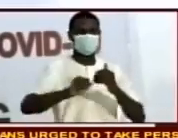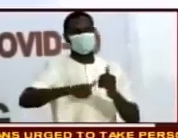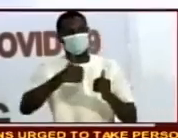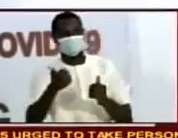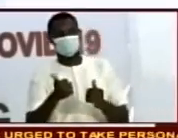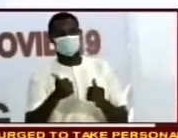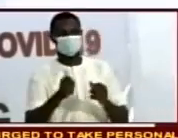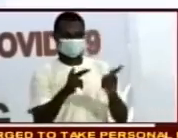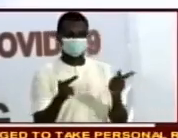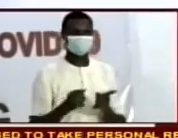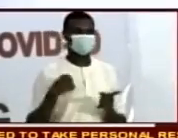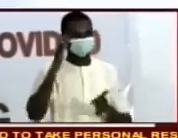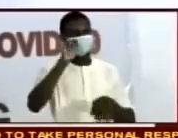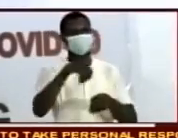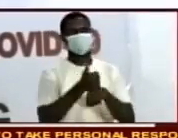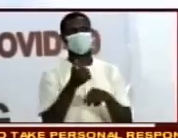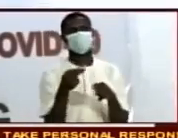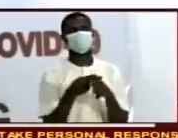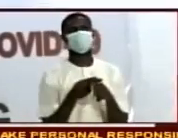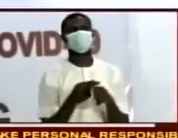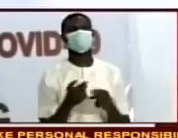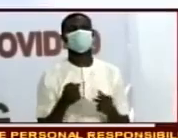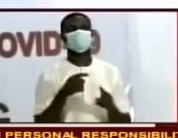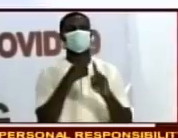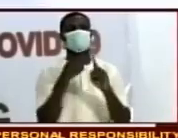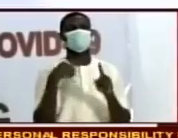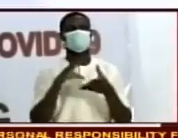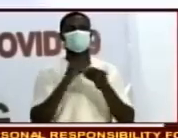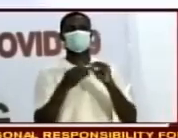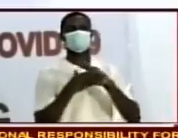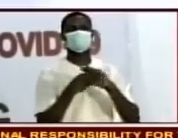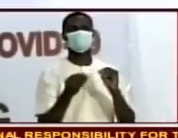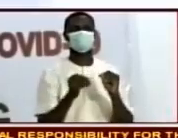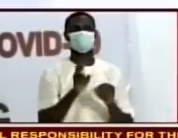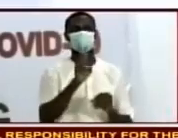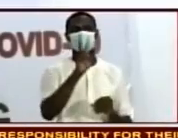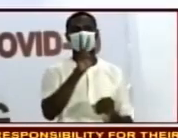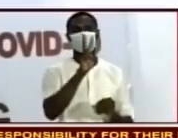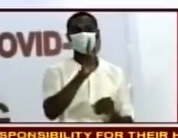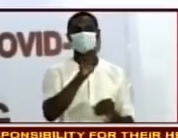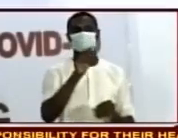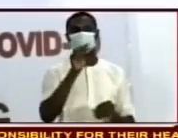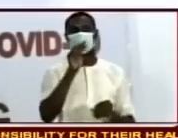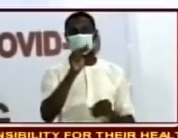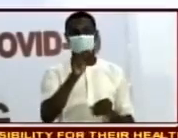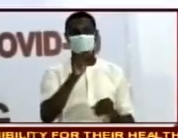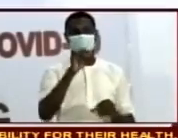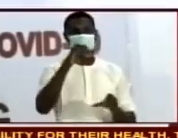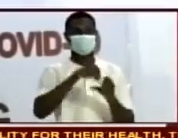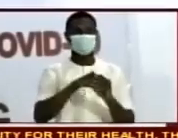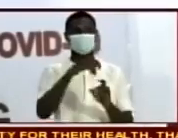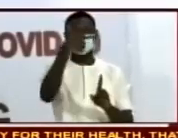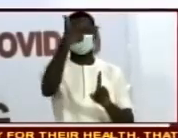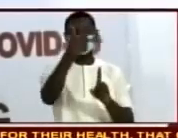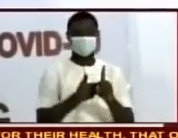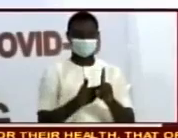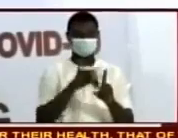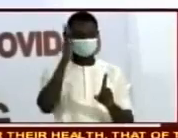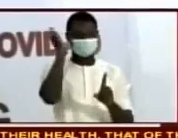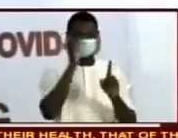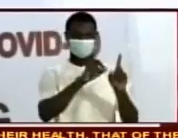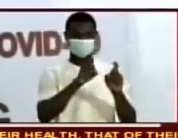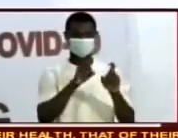numbers, yes, when we say 2 million over a 3-month period, I mean, it's too